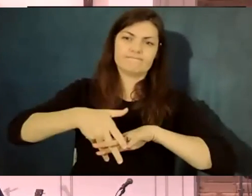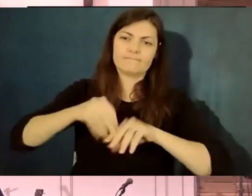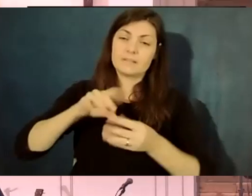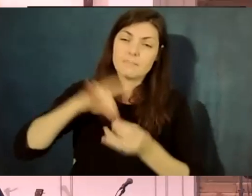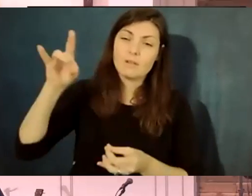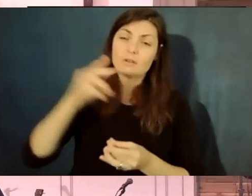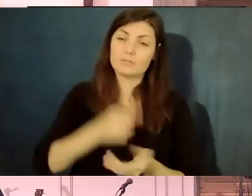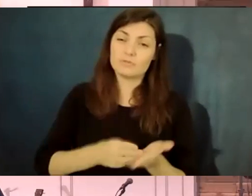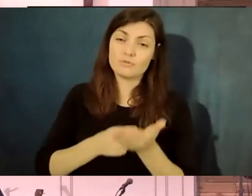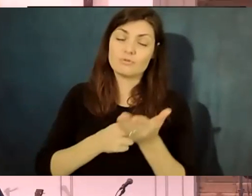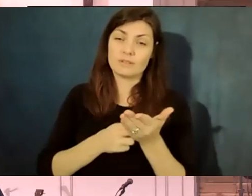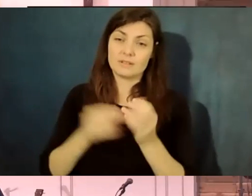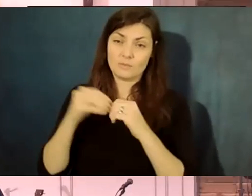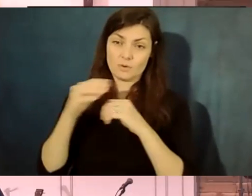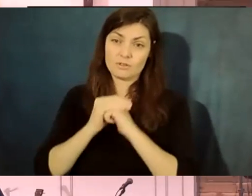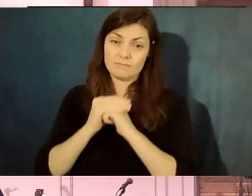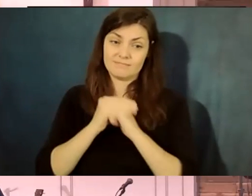idol.